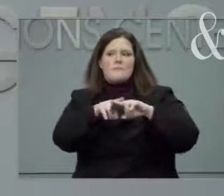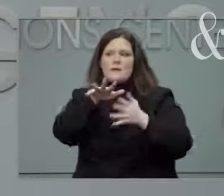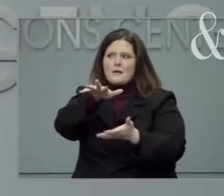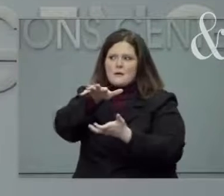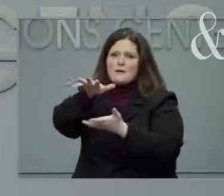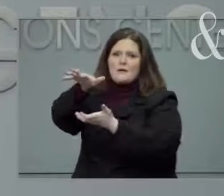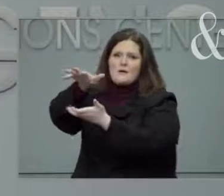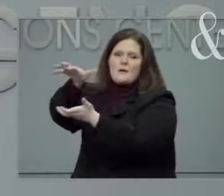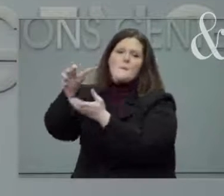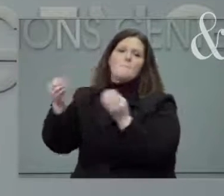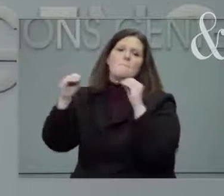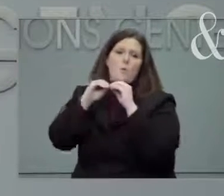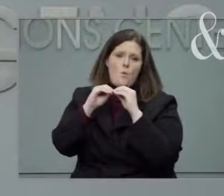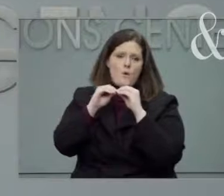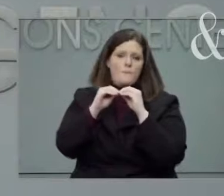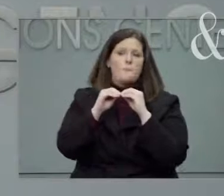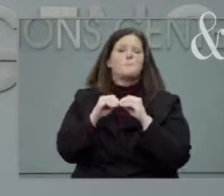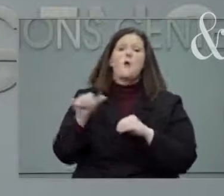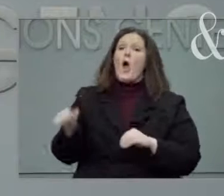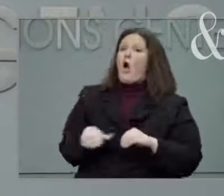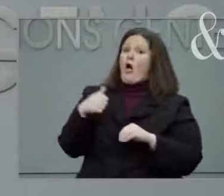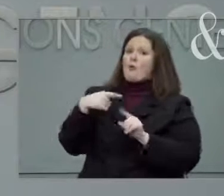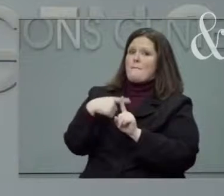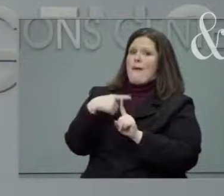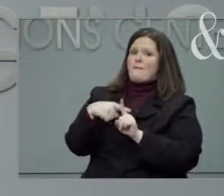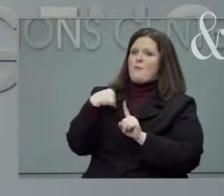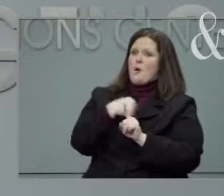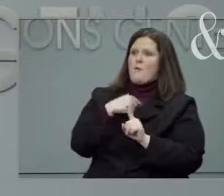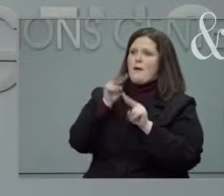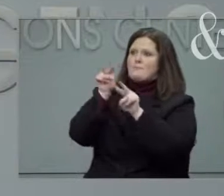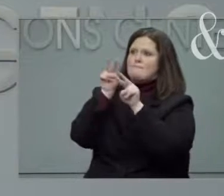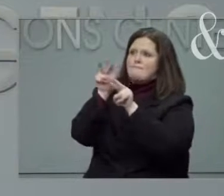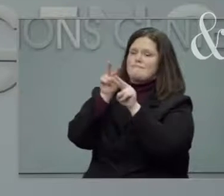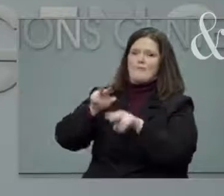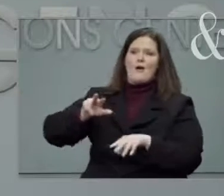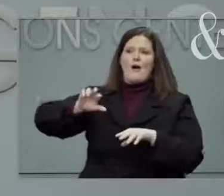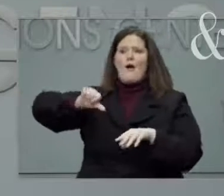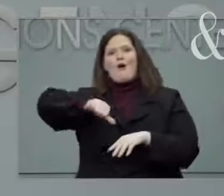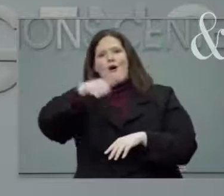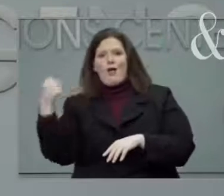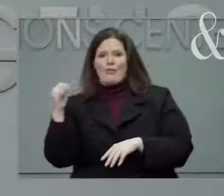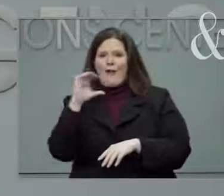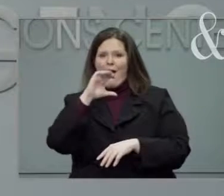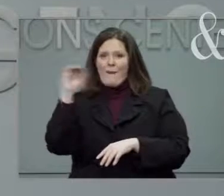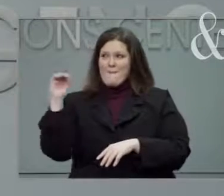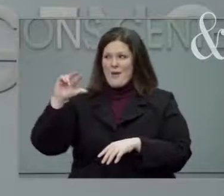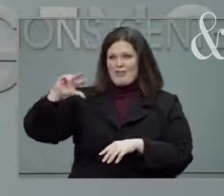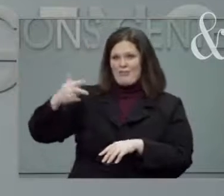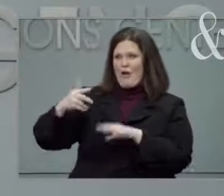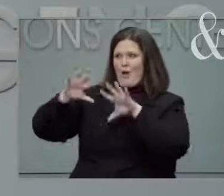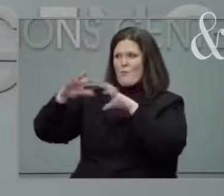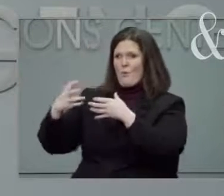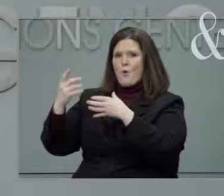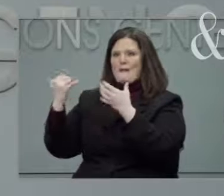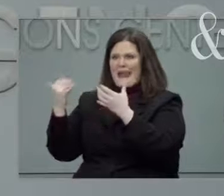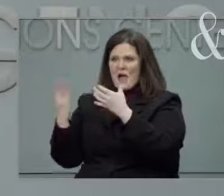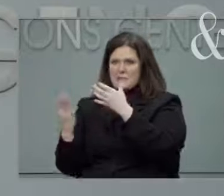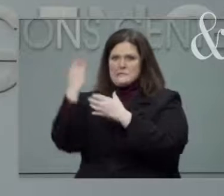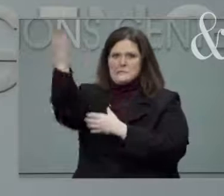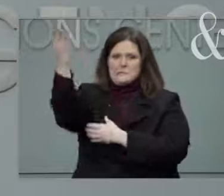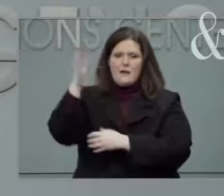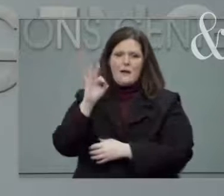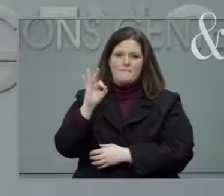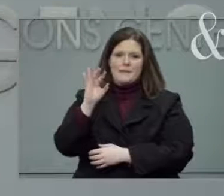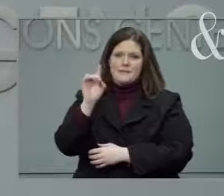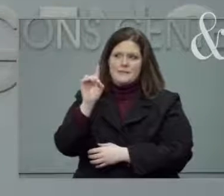third vaccine will be reviewed and approved by the FDA soon. That could certainly also increase our